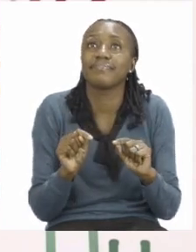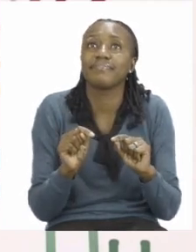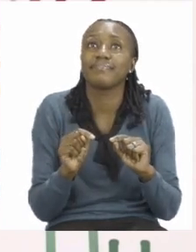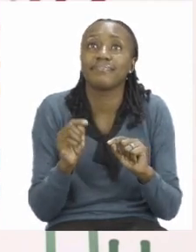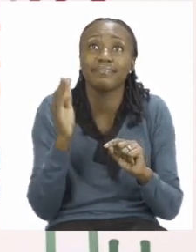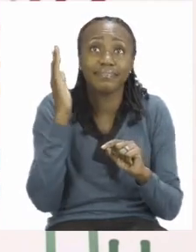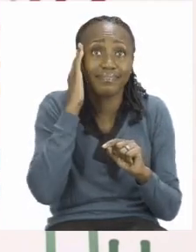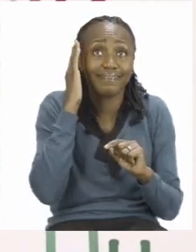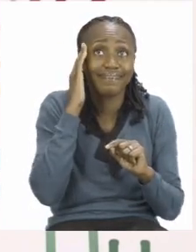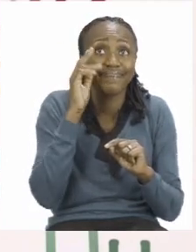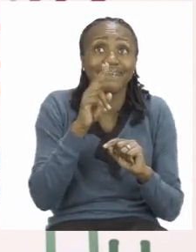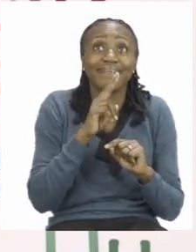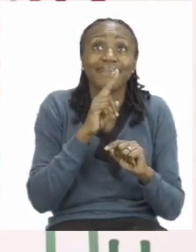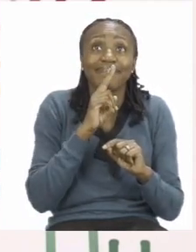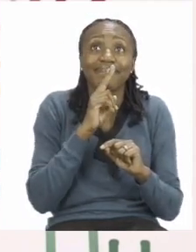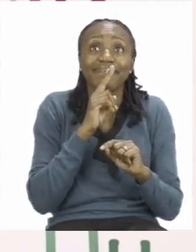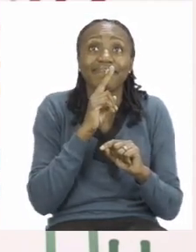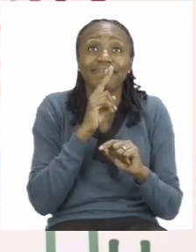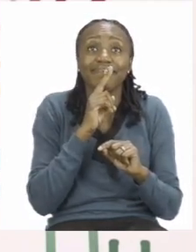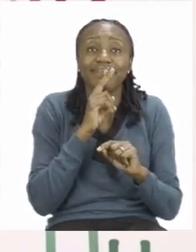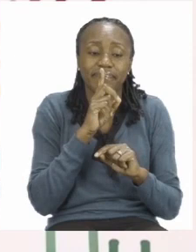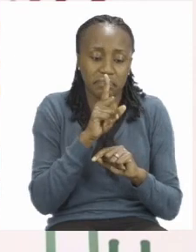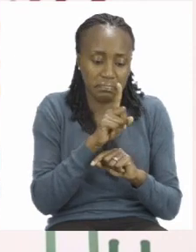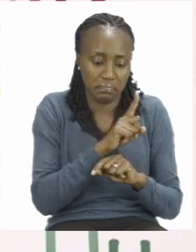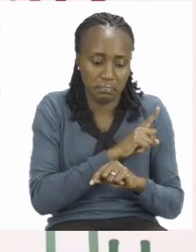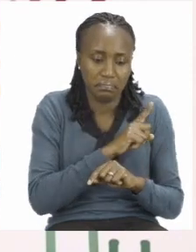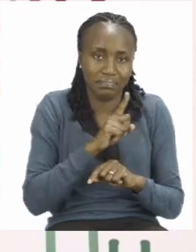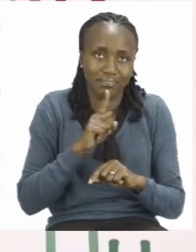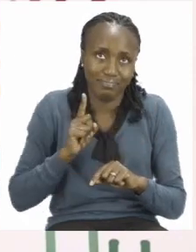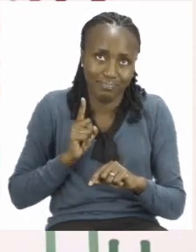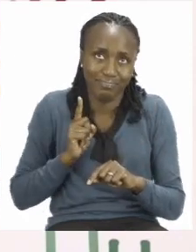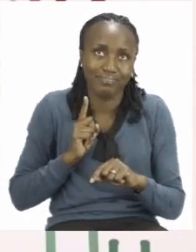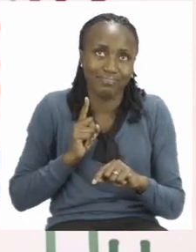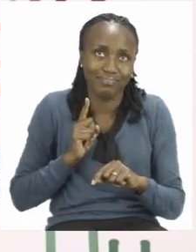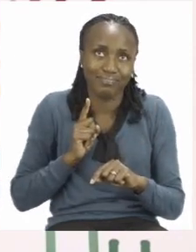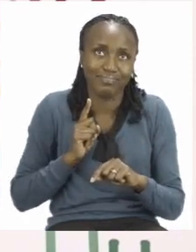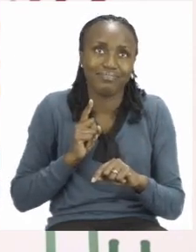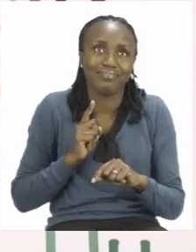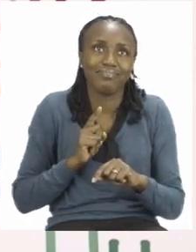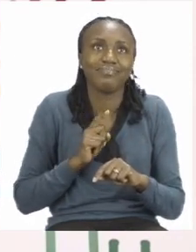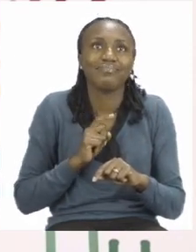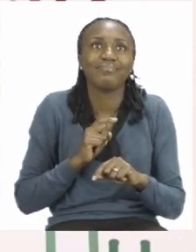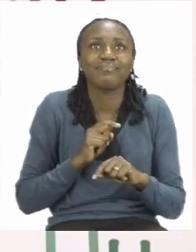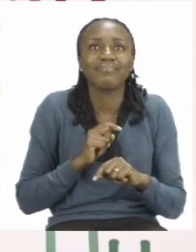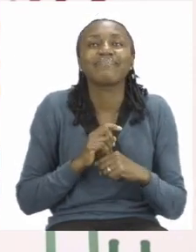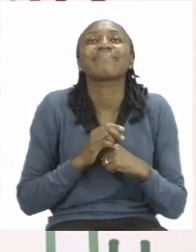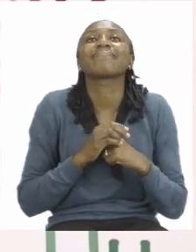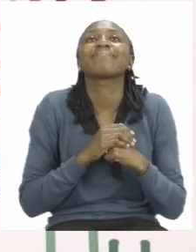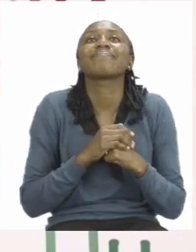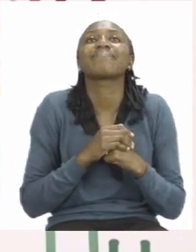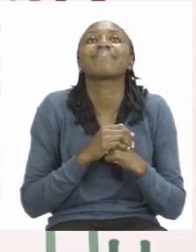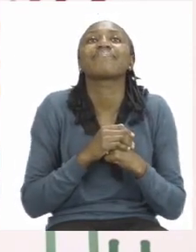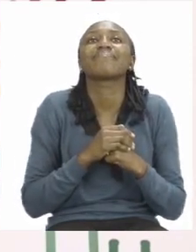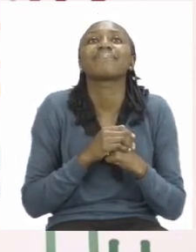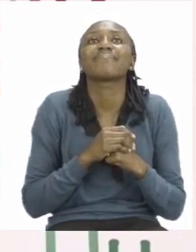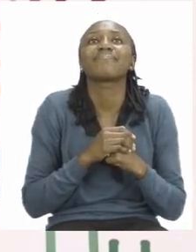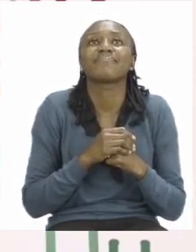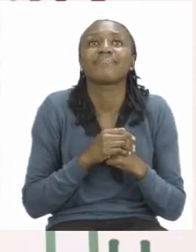our answer that when we decompose 1 and 1, which is 11, we